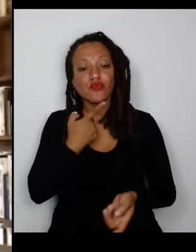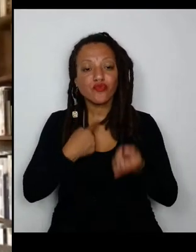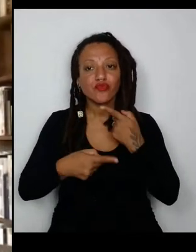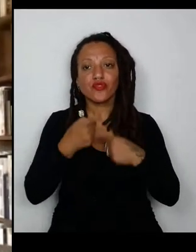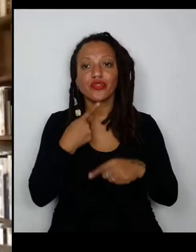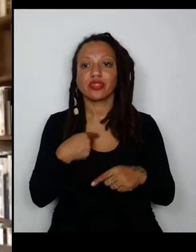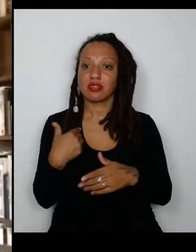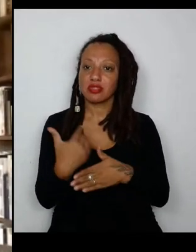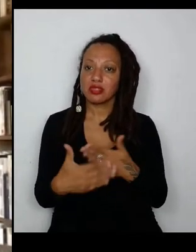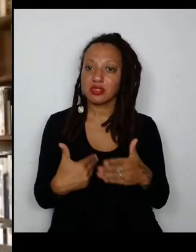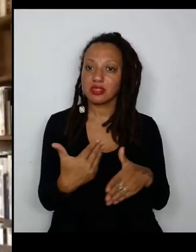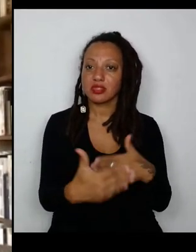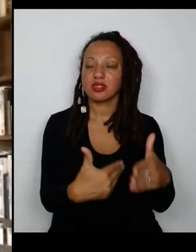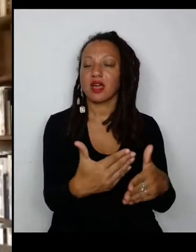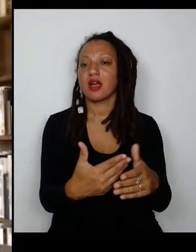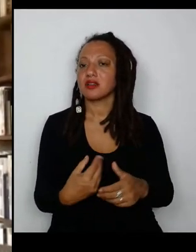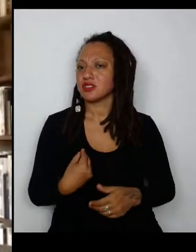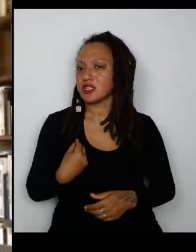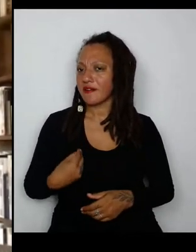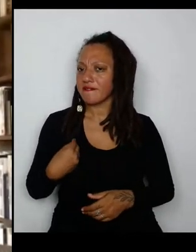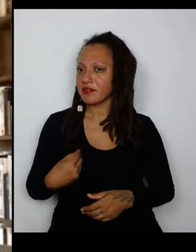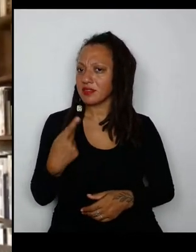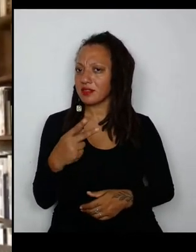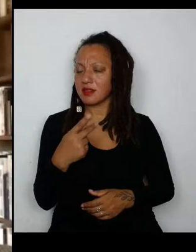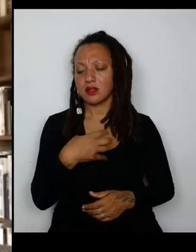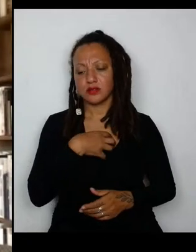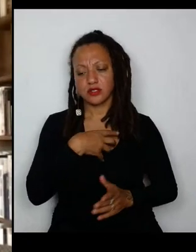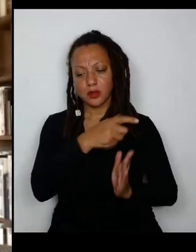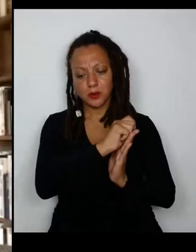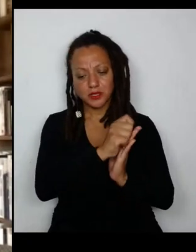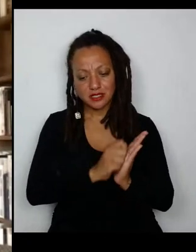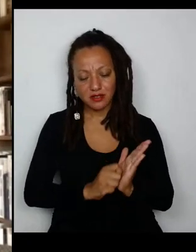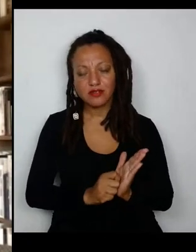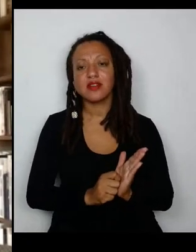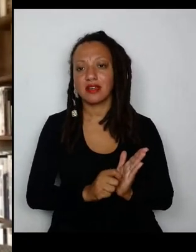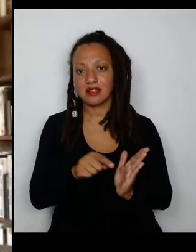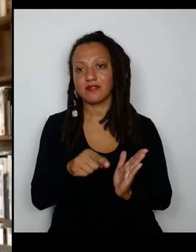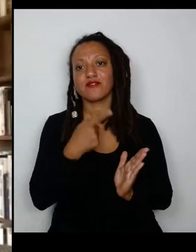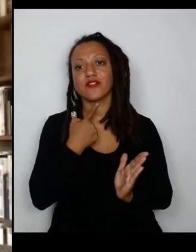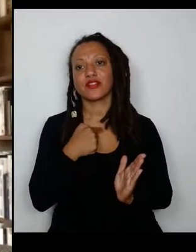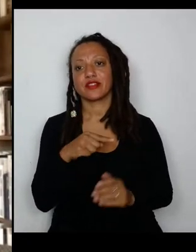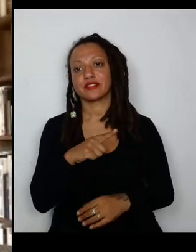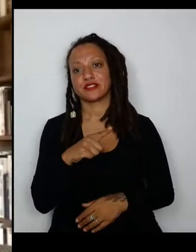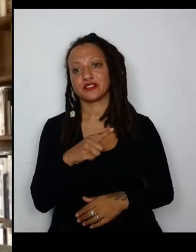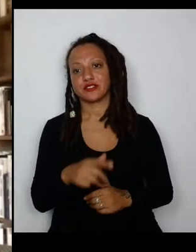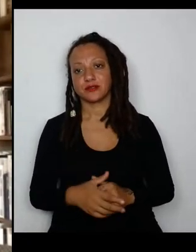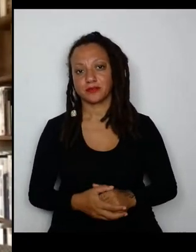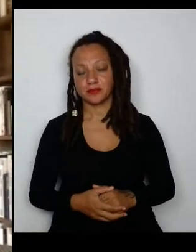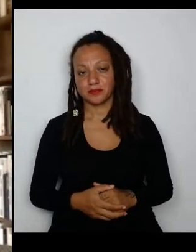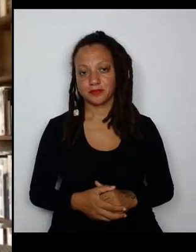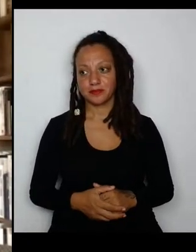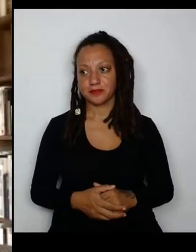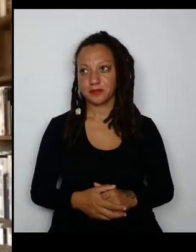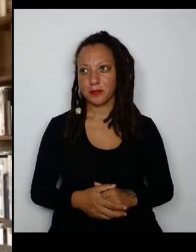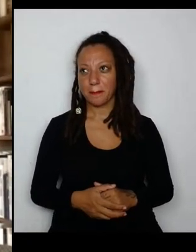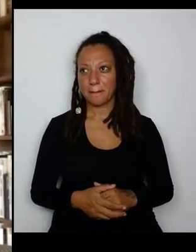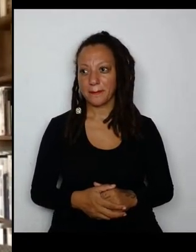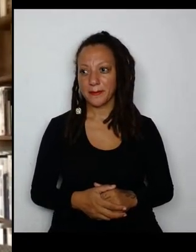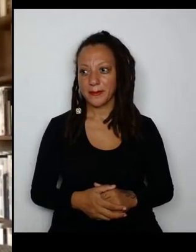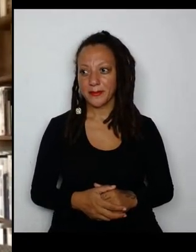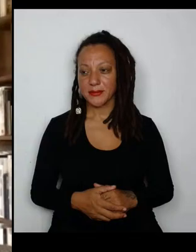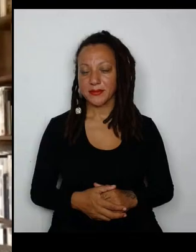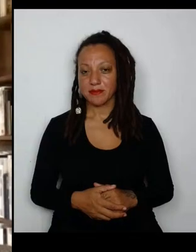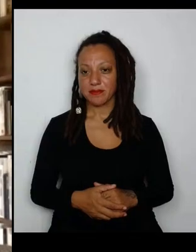noah and perhaps a more you know especially if we look at those late self self